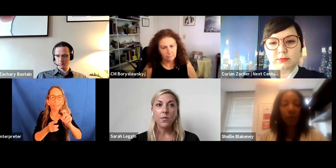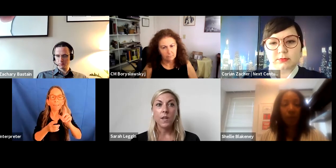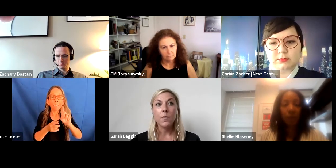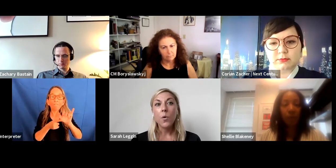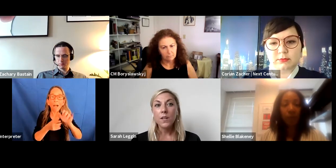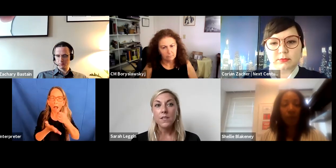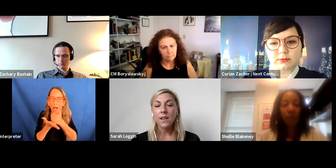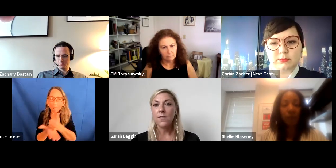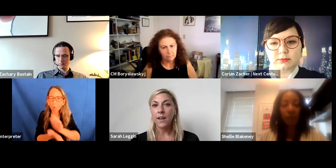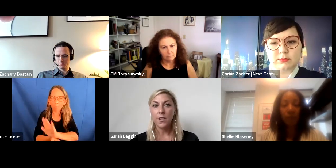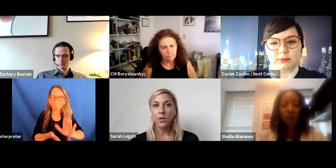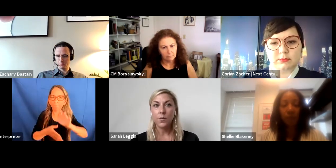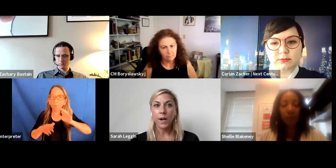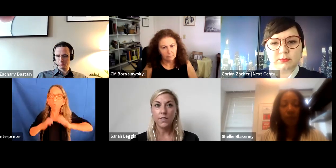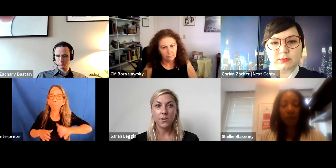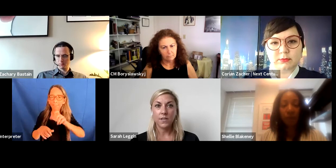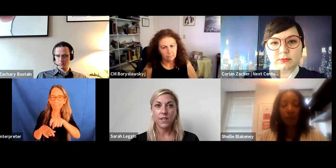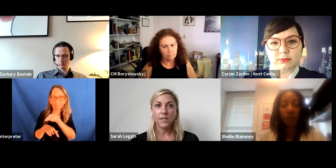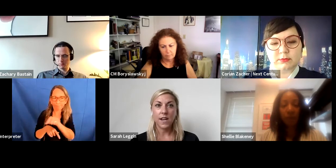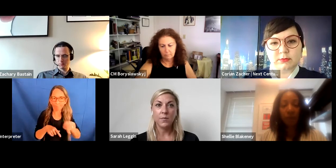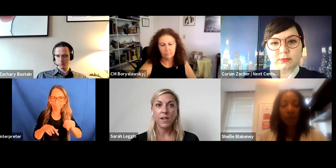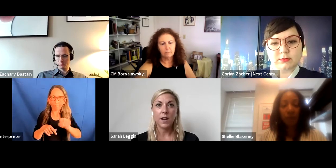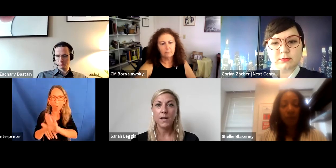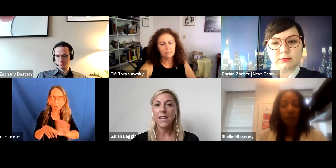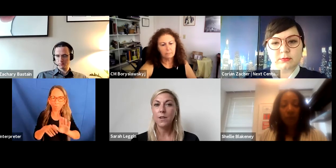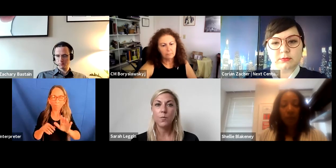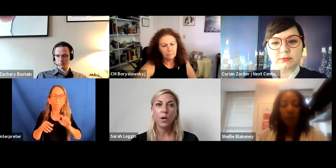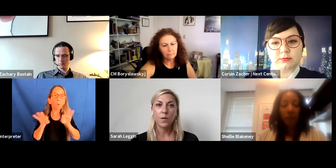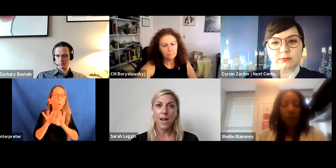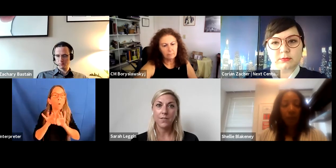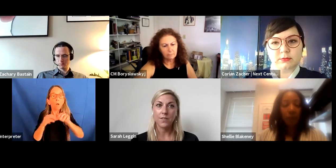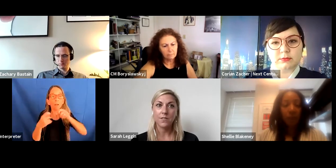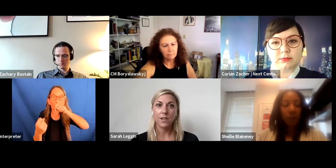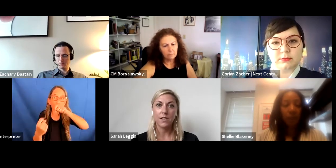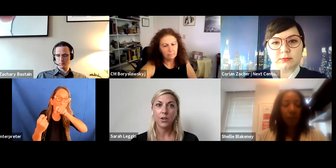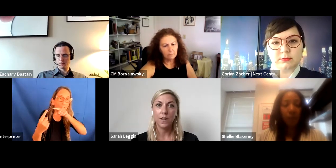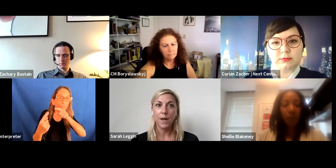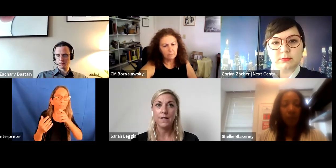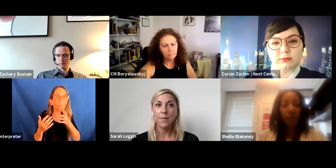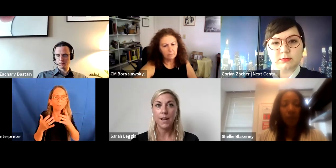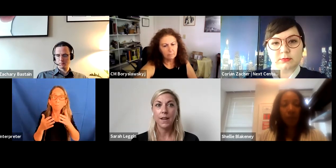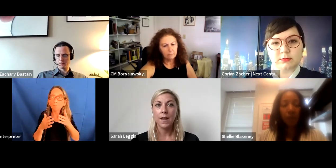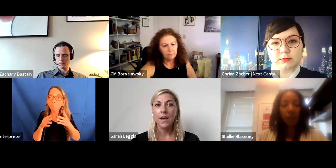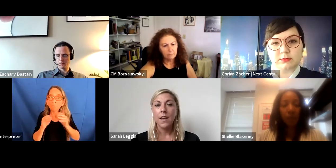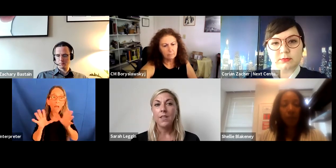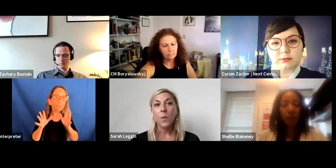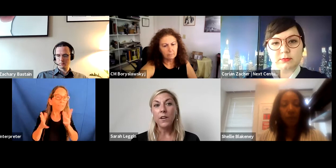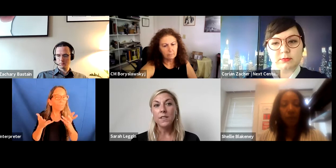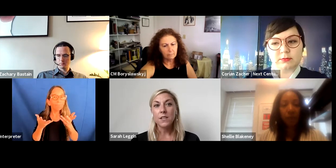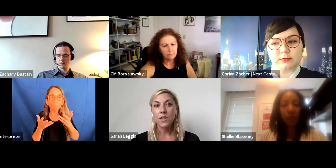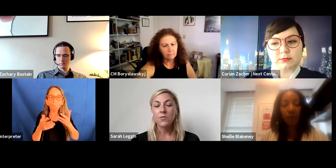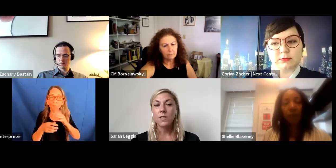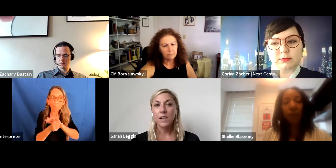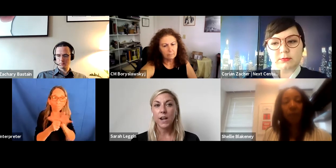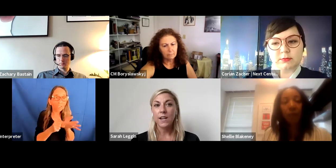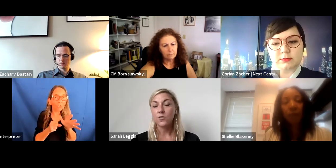And the importance and value of wireless services has become even more pronounced during the COVID pandemic. And the wireless